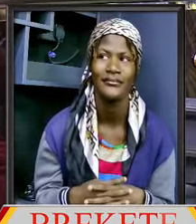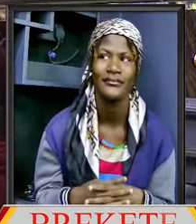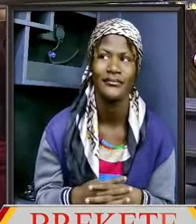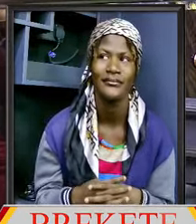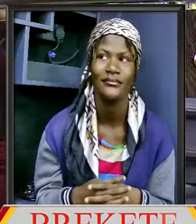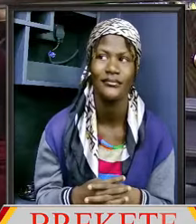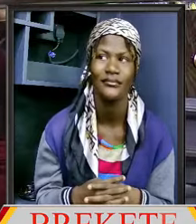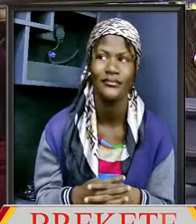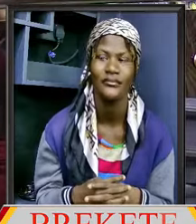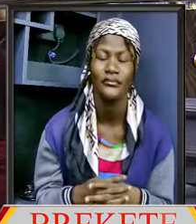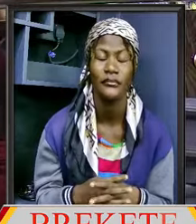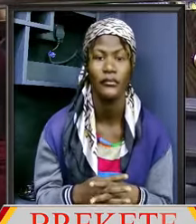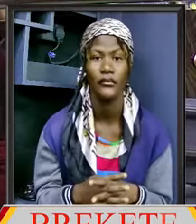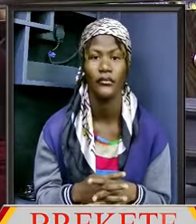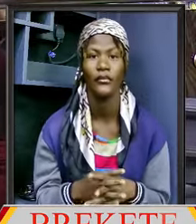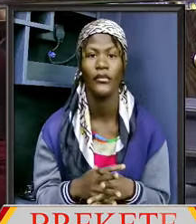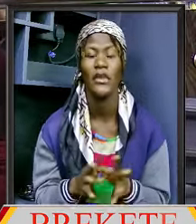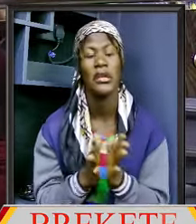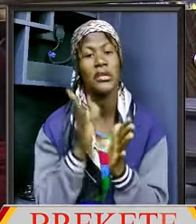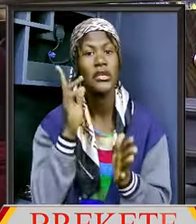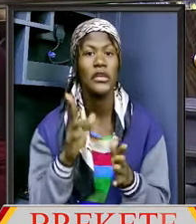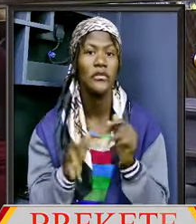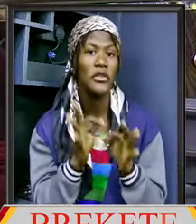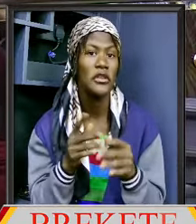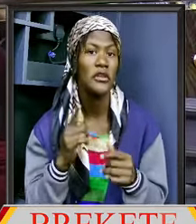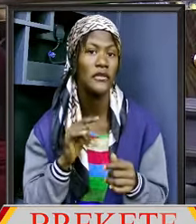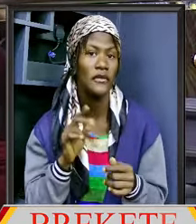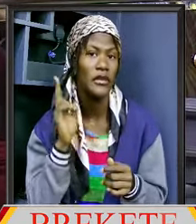Thanks to her. Ask her whether in love in wife.